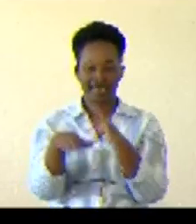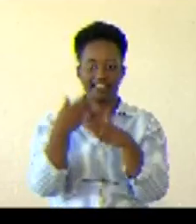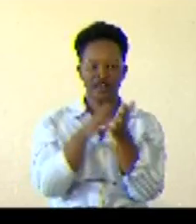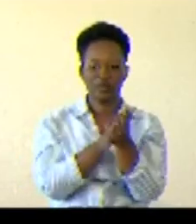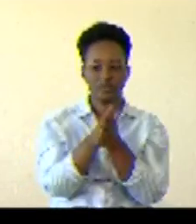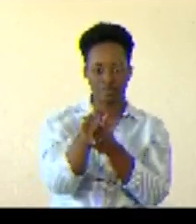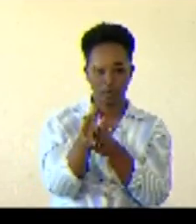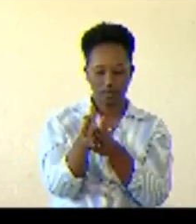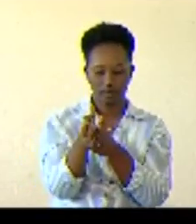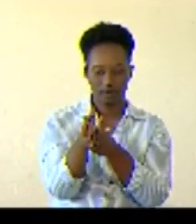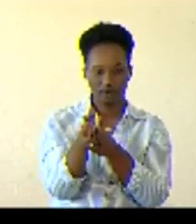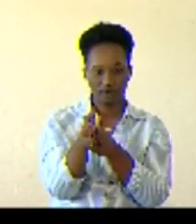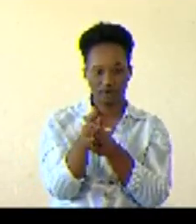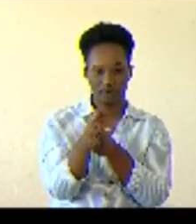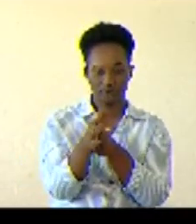consumption,